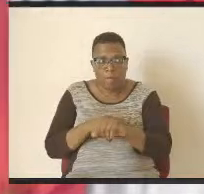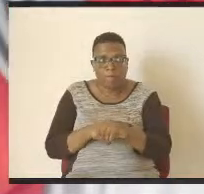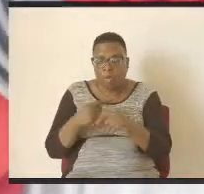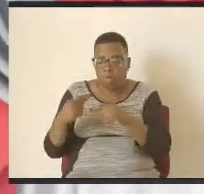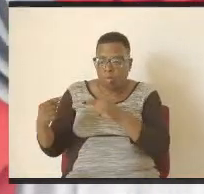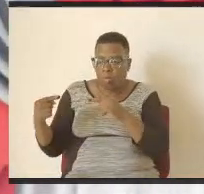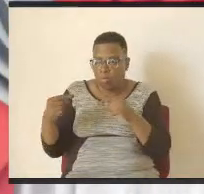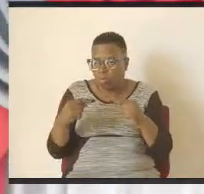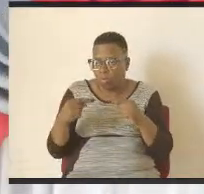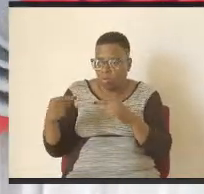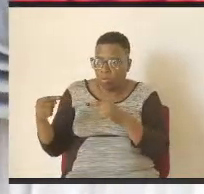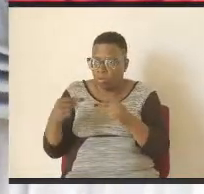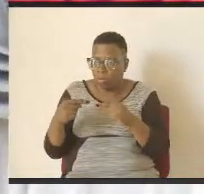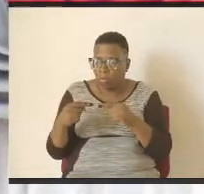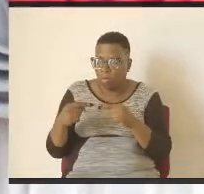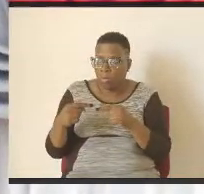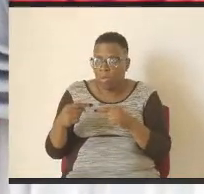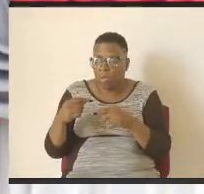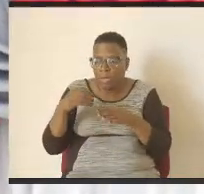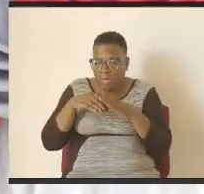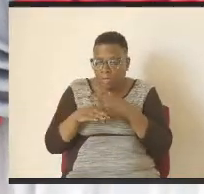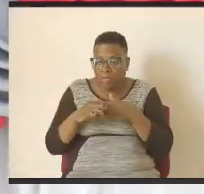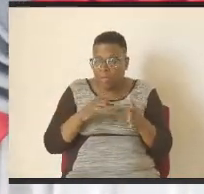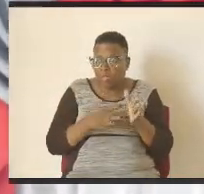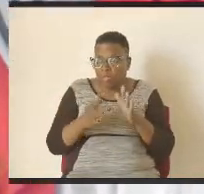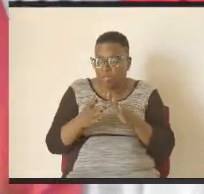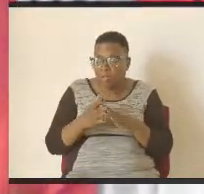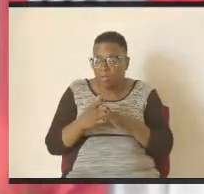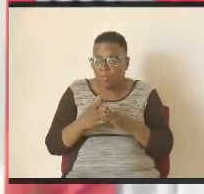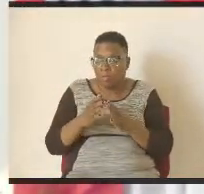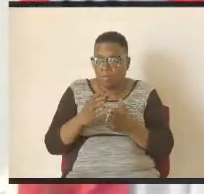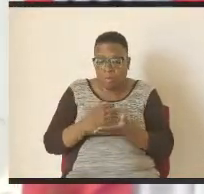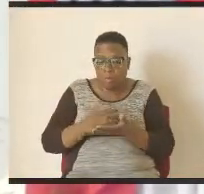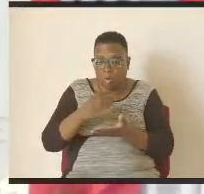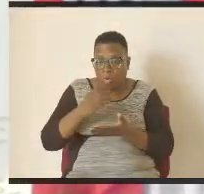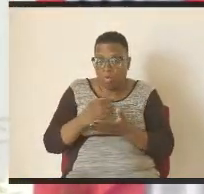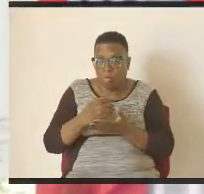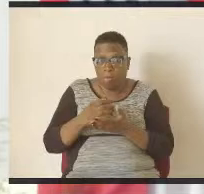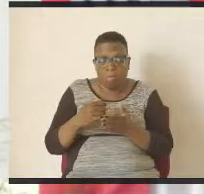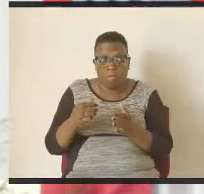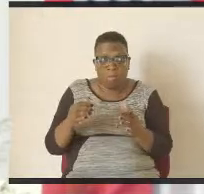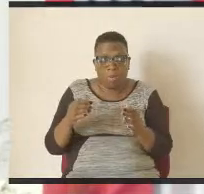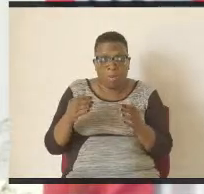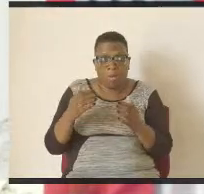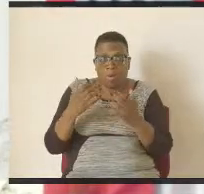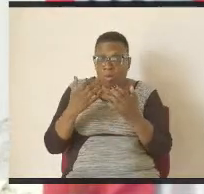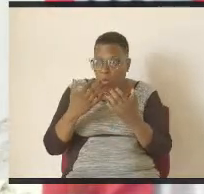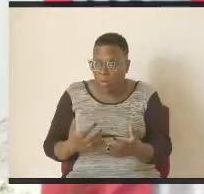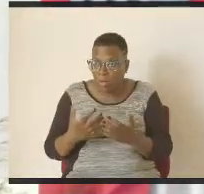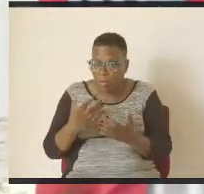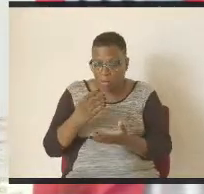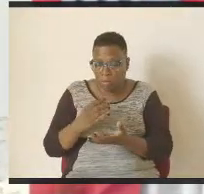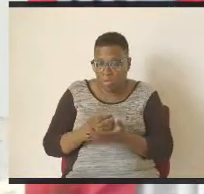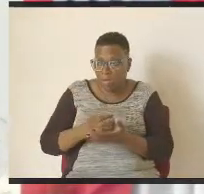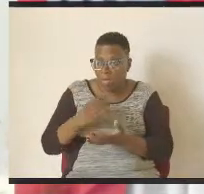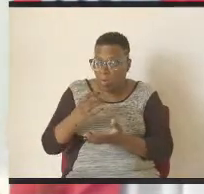cup, his sufferings, and of course, his